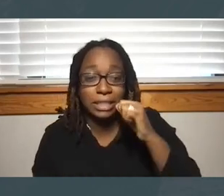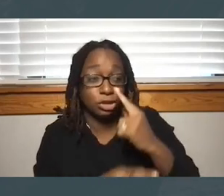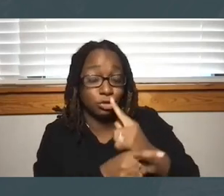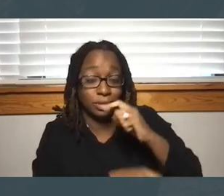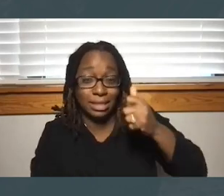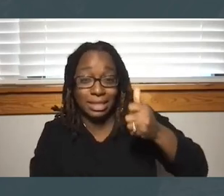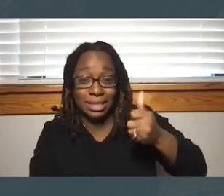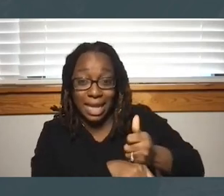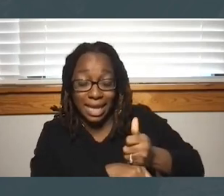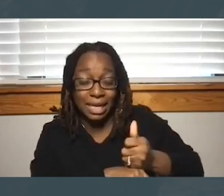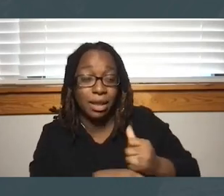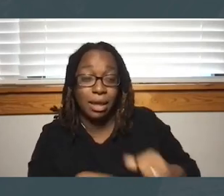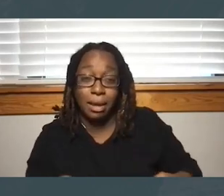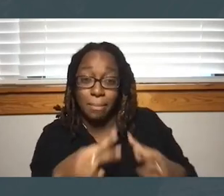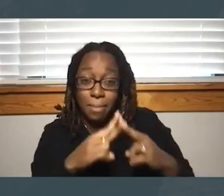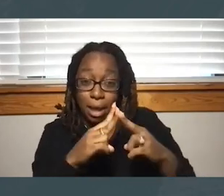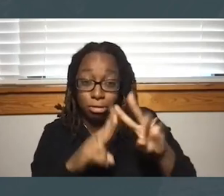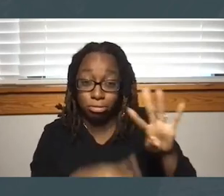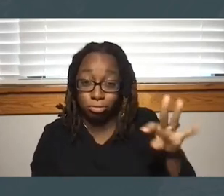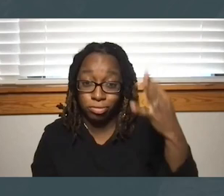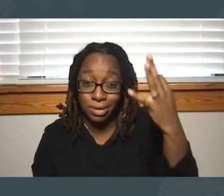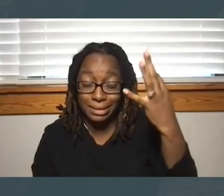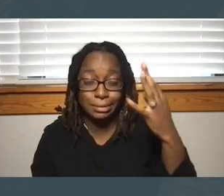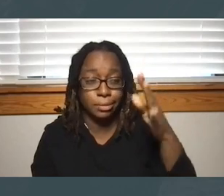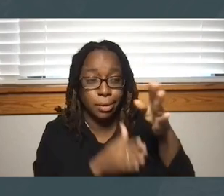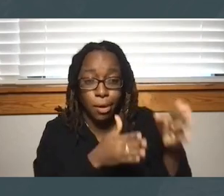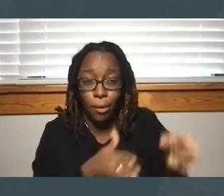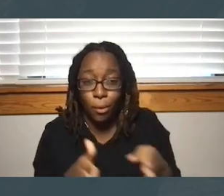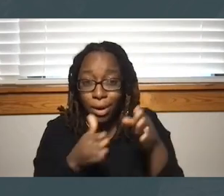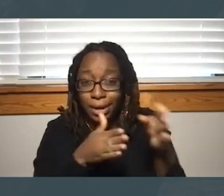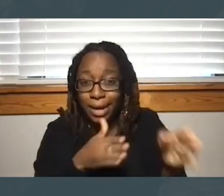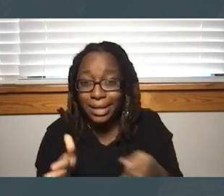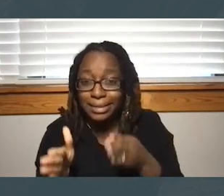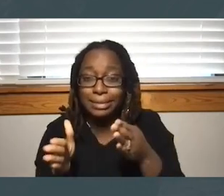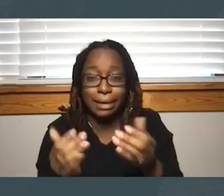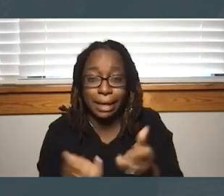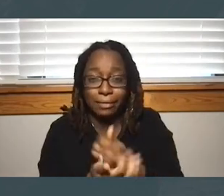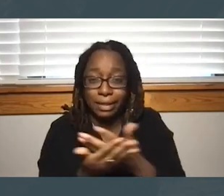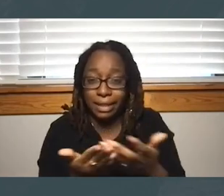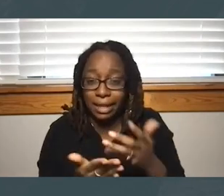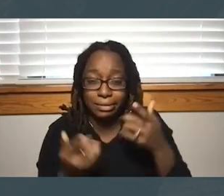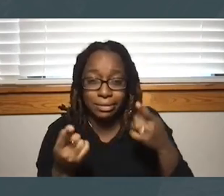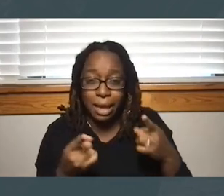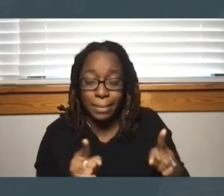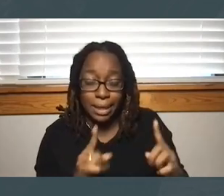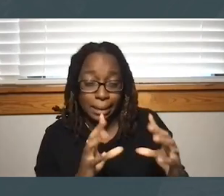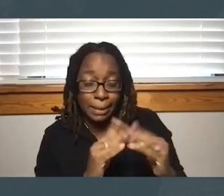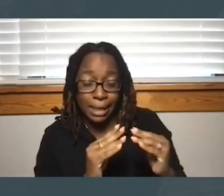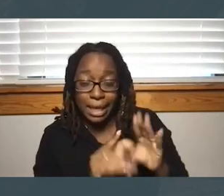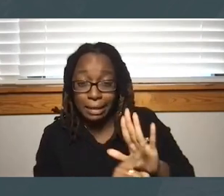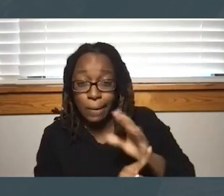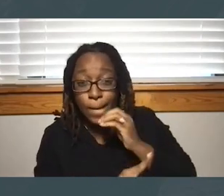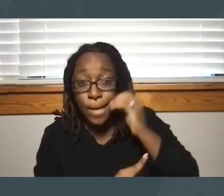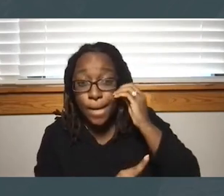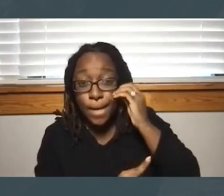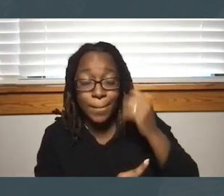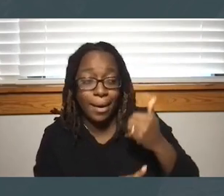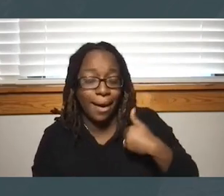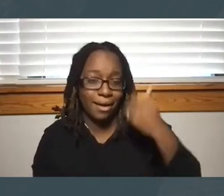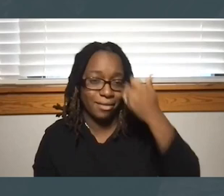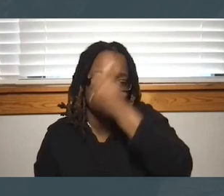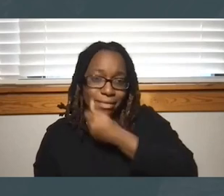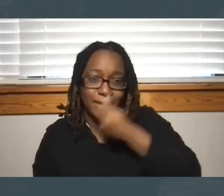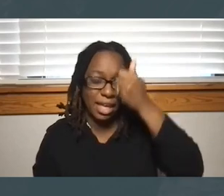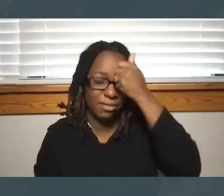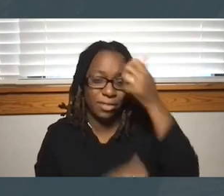who were organizing and hosting literary salon at their house and hosting African-American artists of the